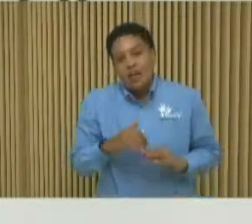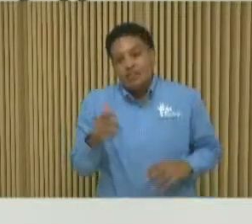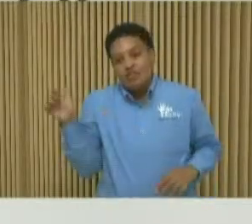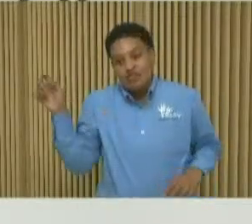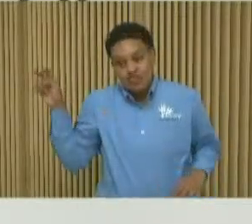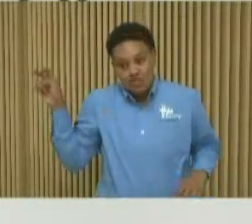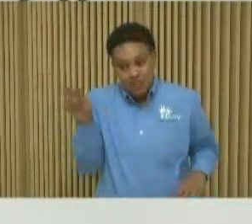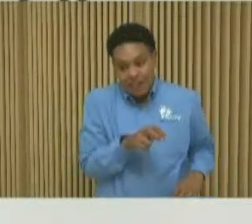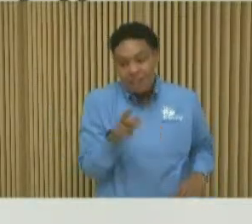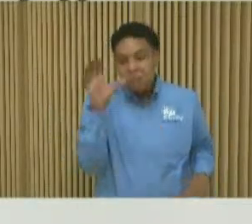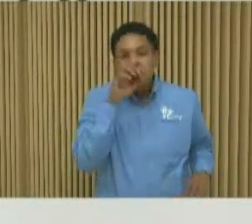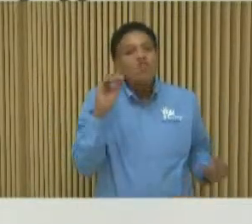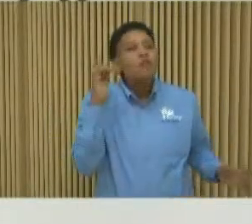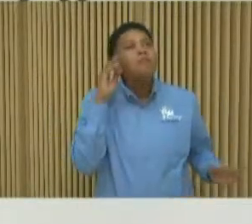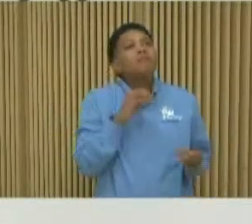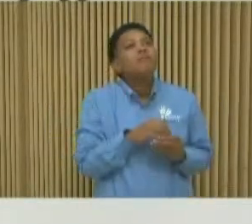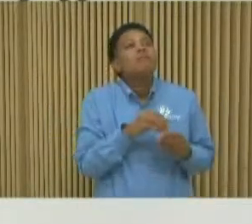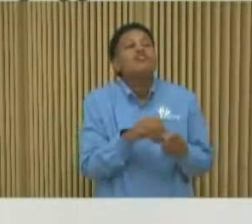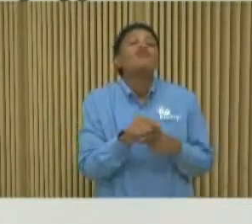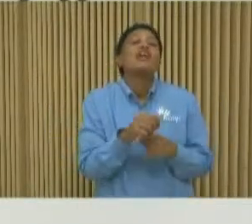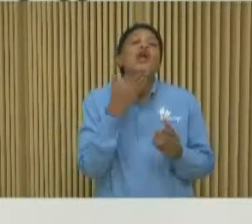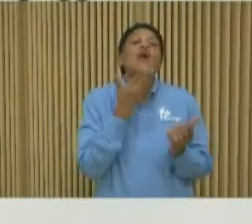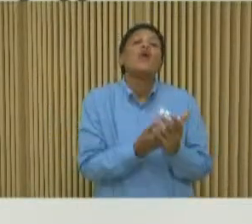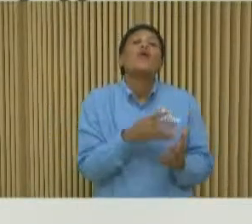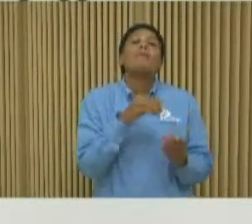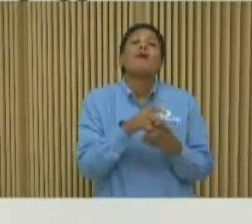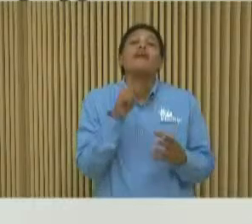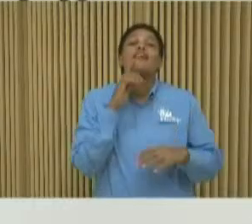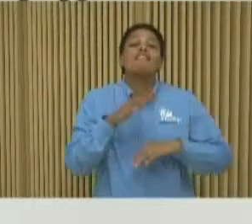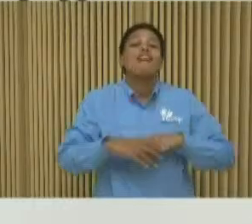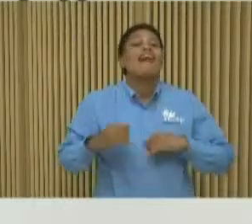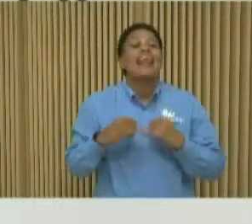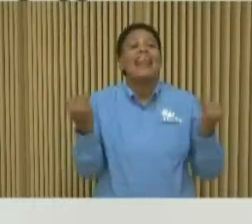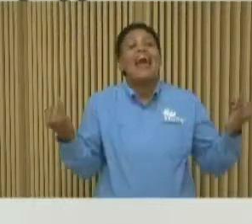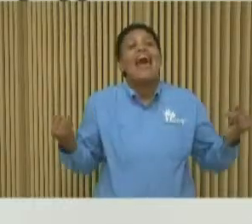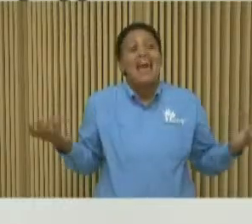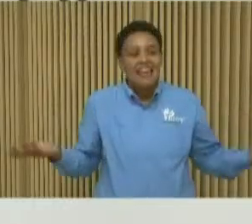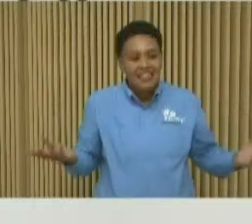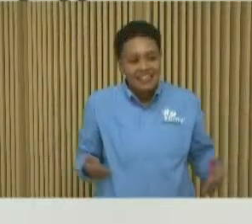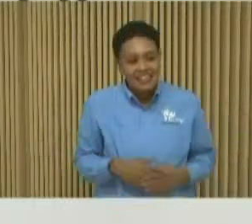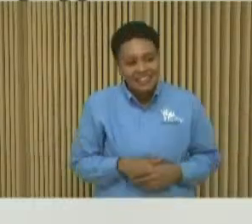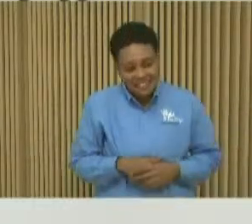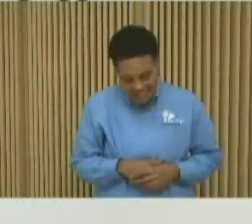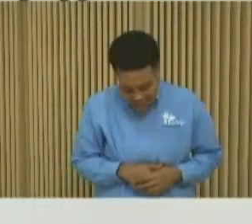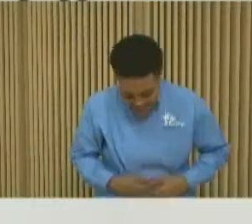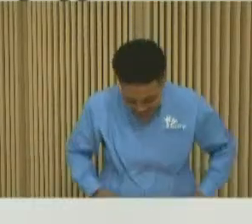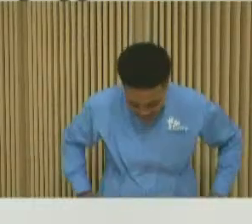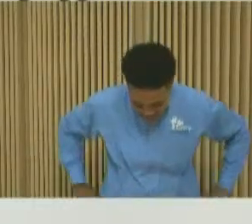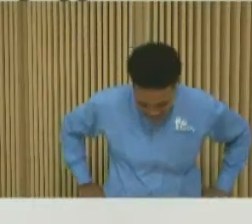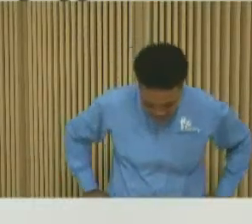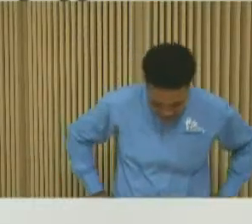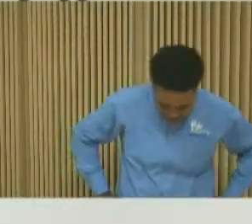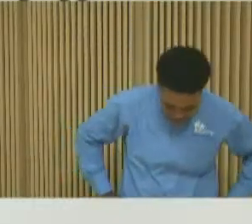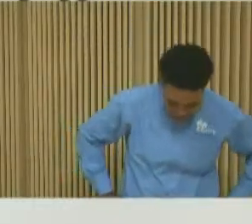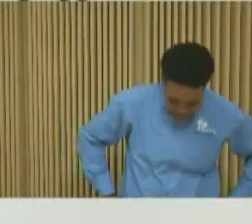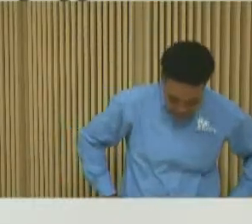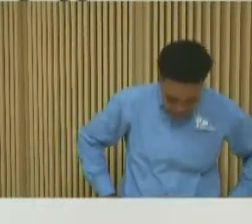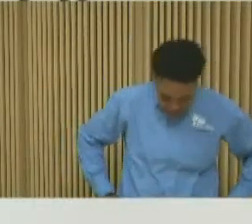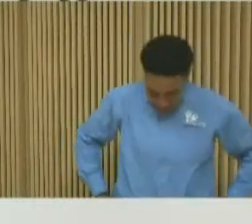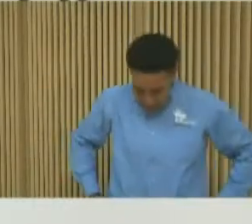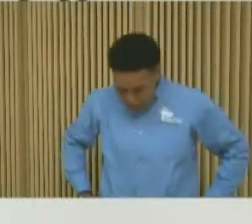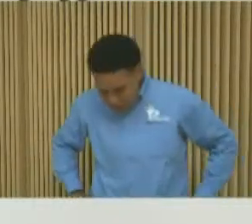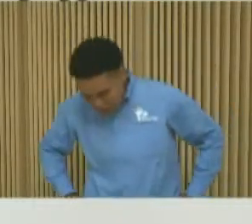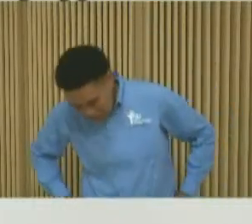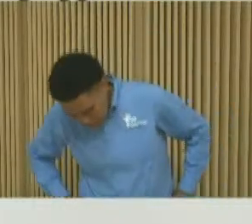part about the whole virtual world space, that we're in right now. Yes, so I guess you can be